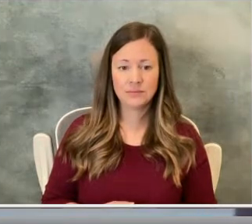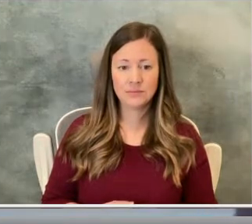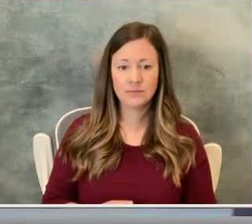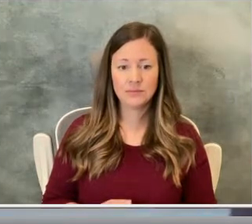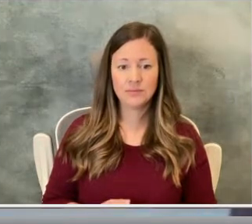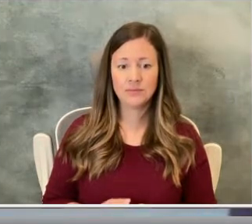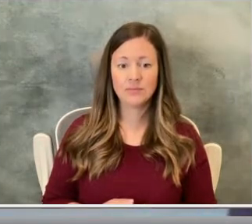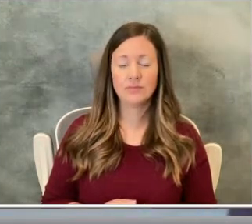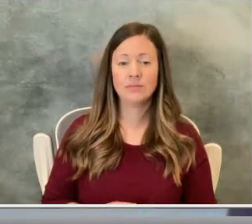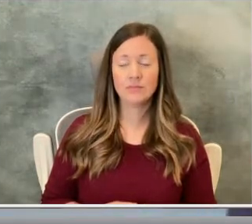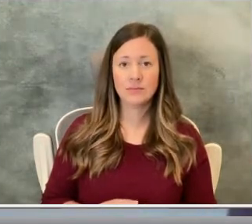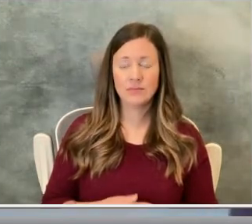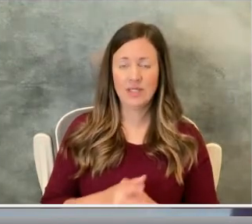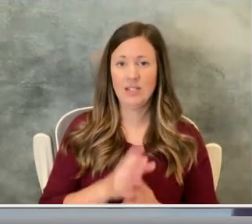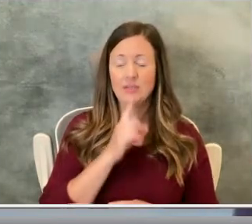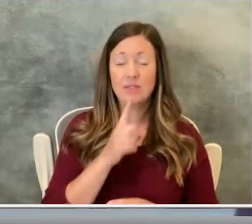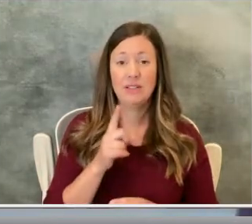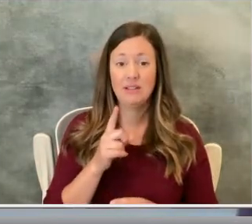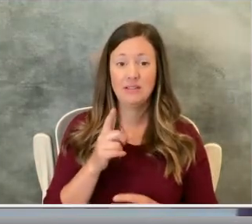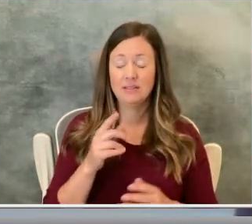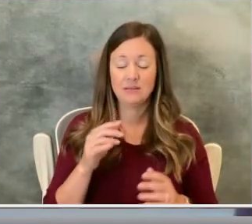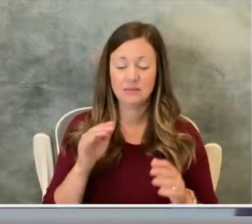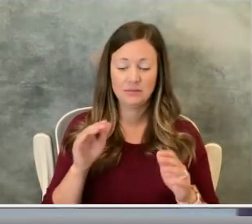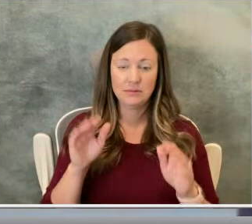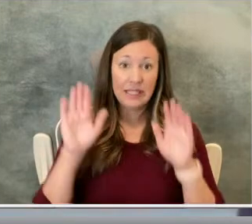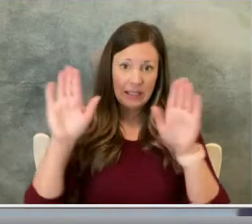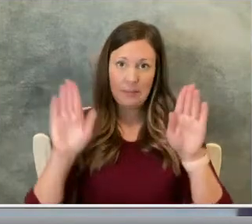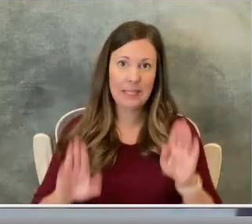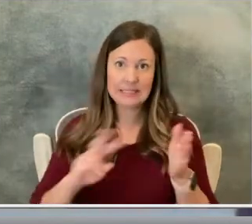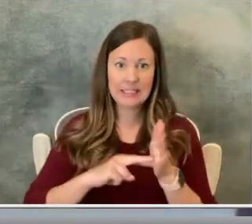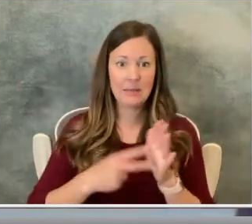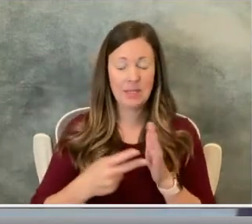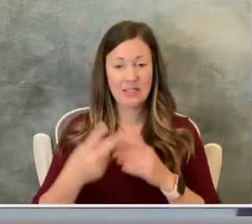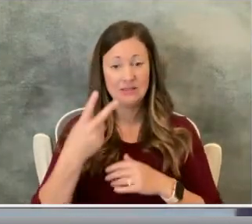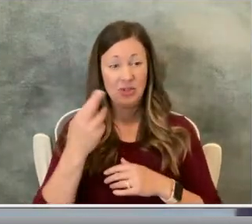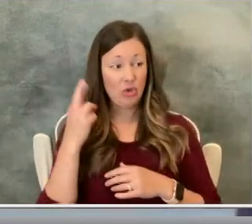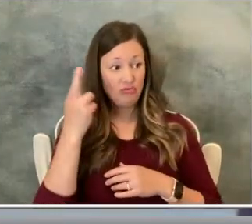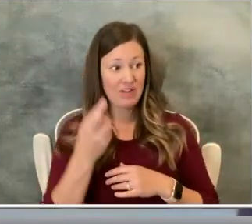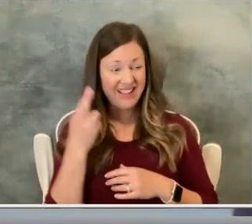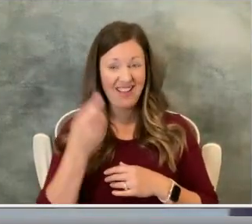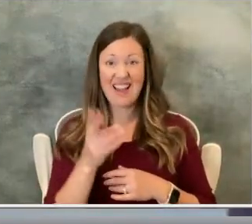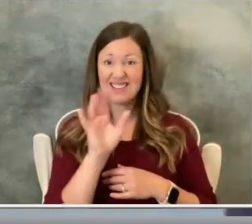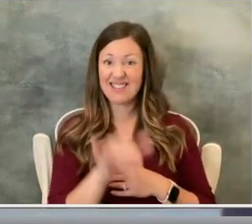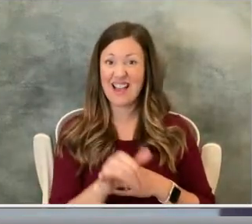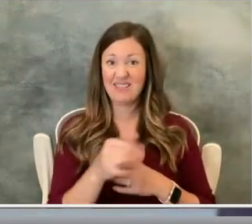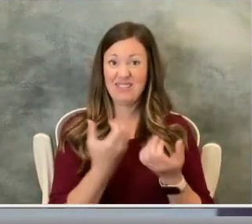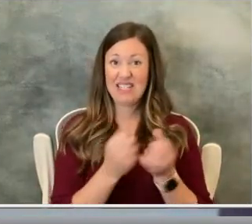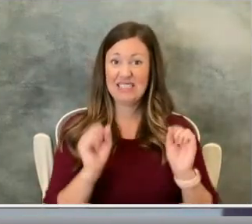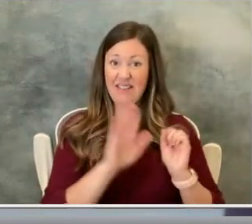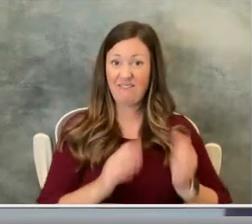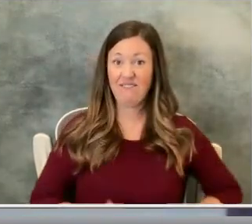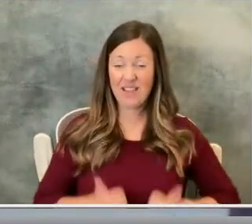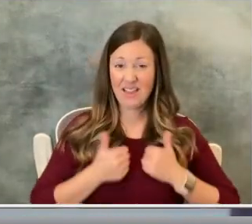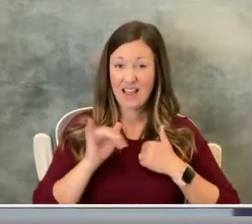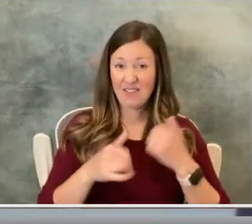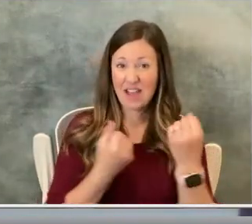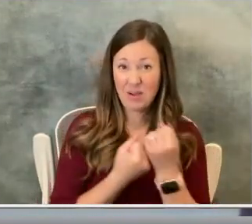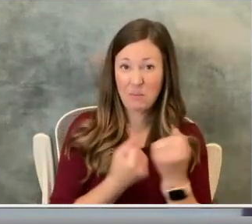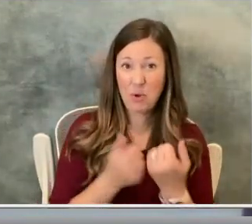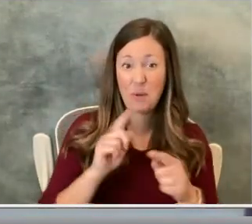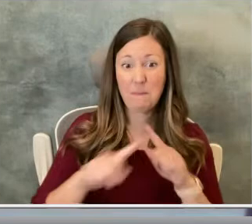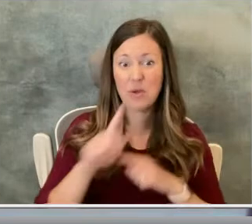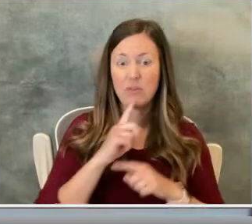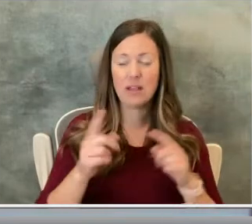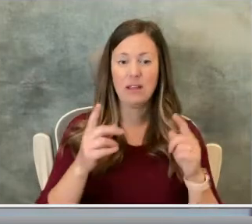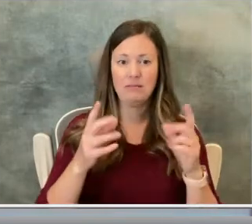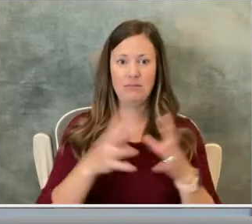the life-giving support that he's on, but the amount of equipment and the amount of